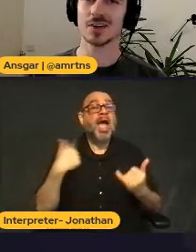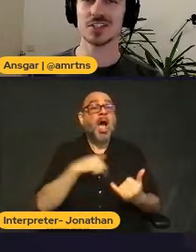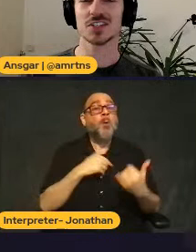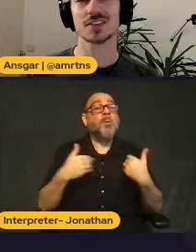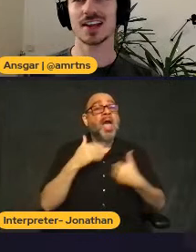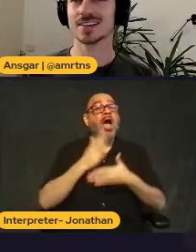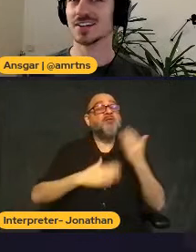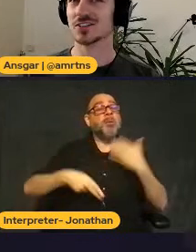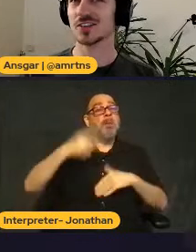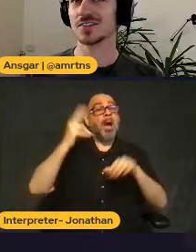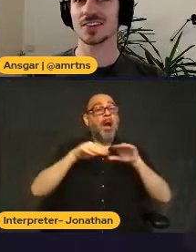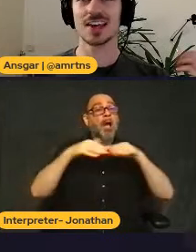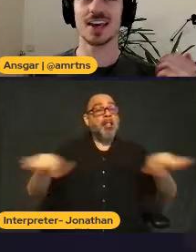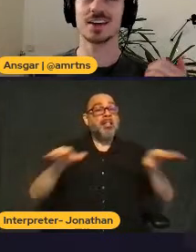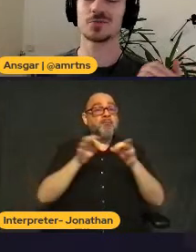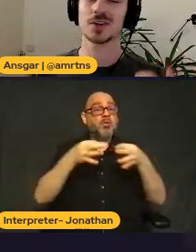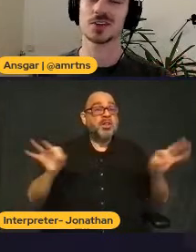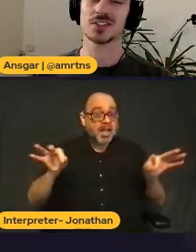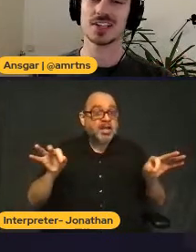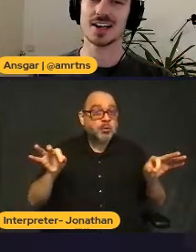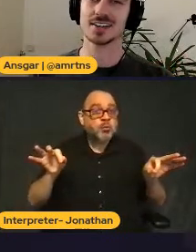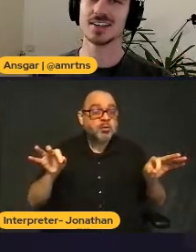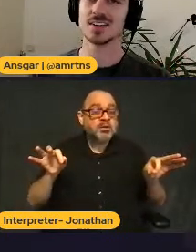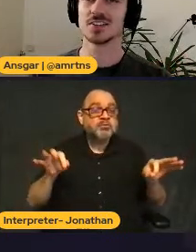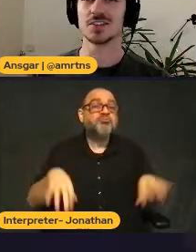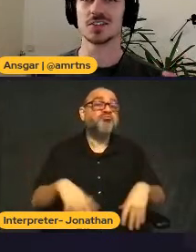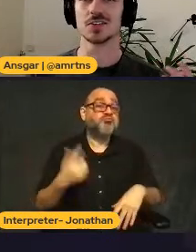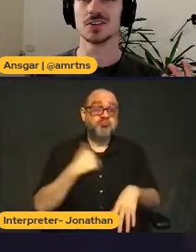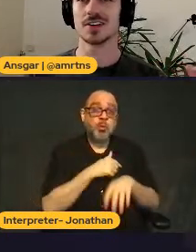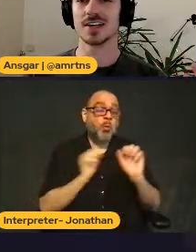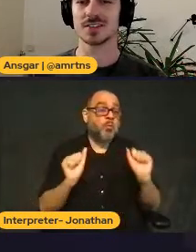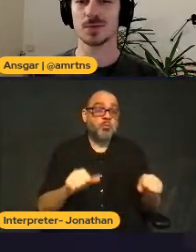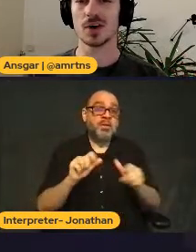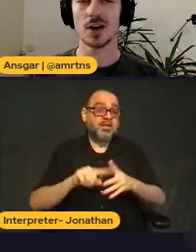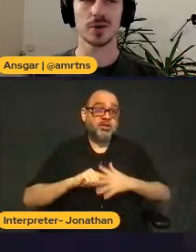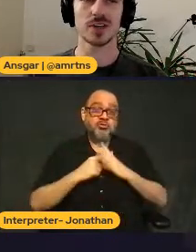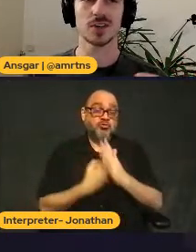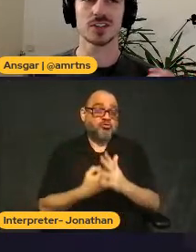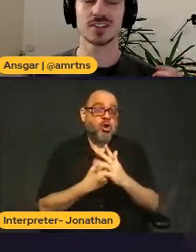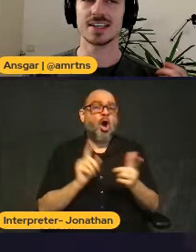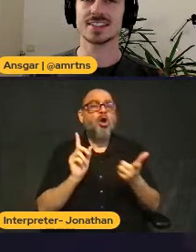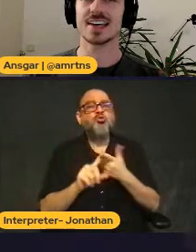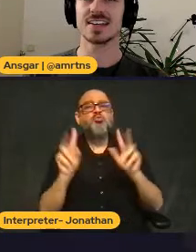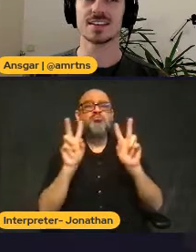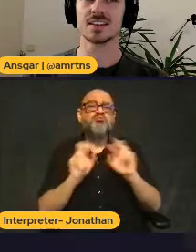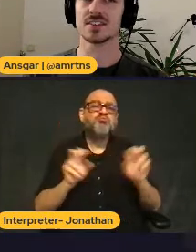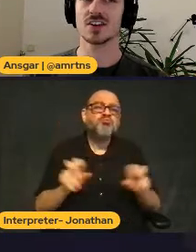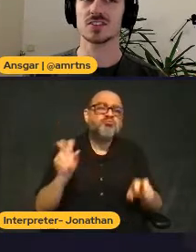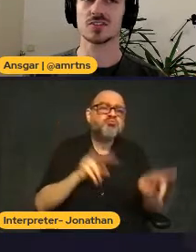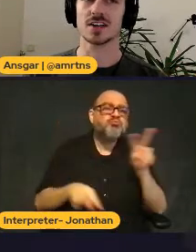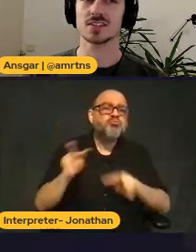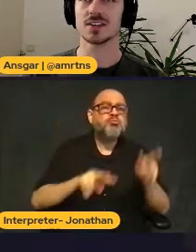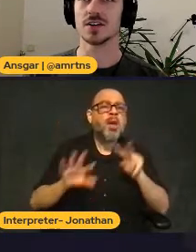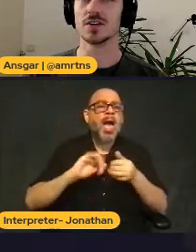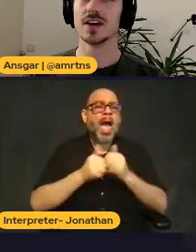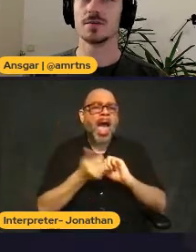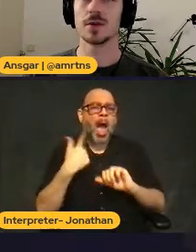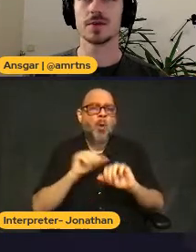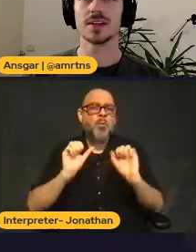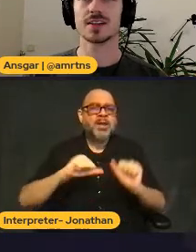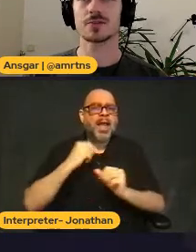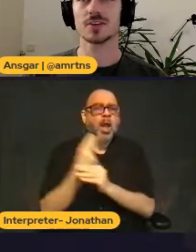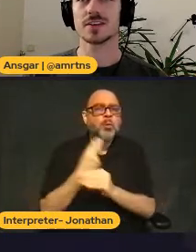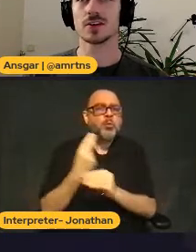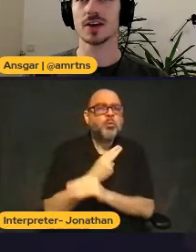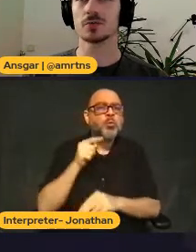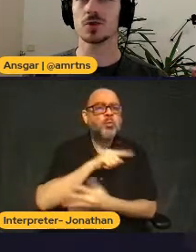high-level language like TypeScript, and we could start to explore how we could extend these constructs. So